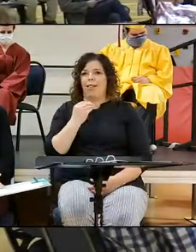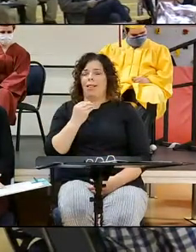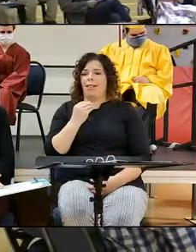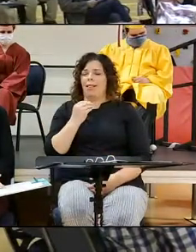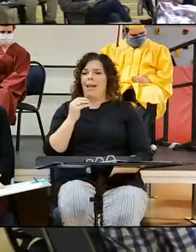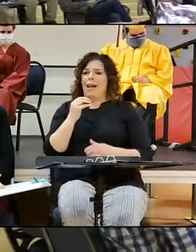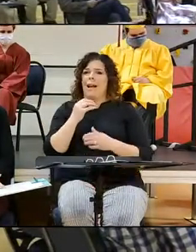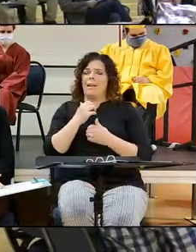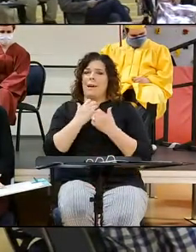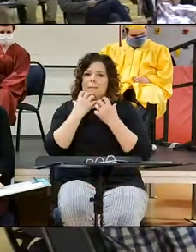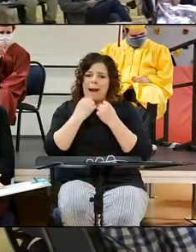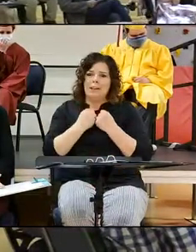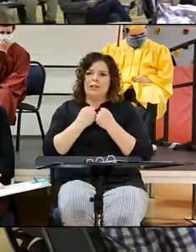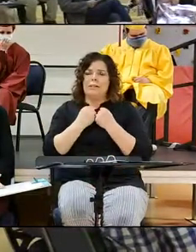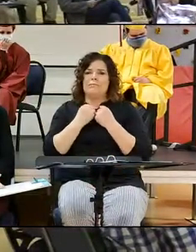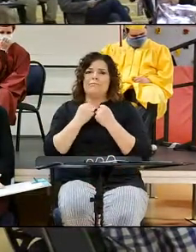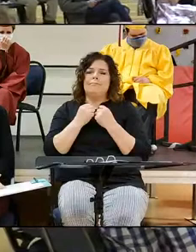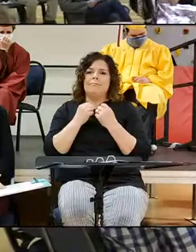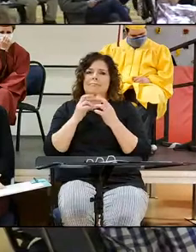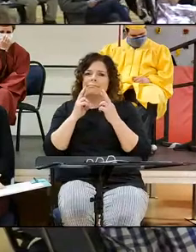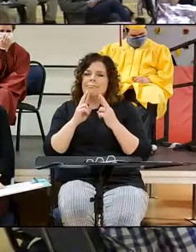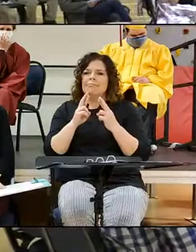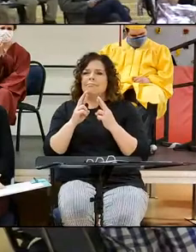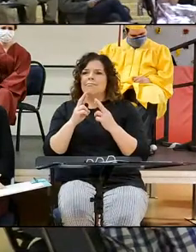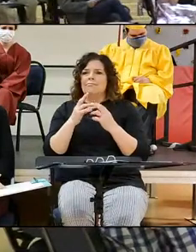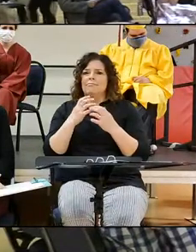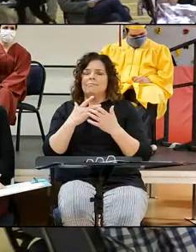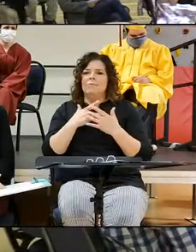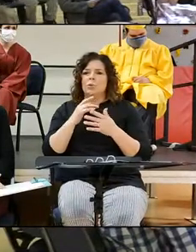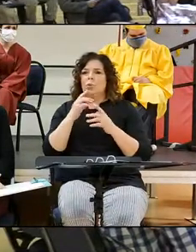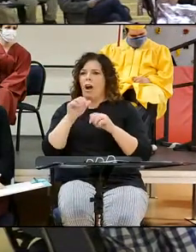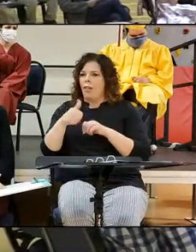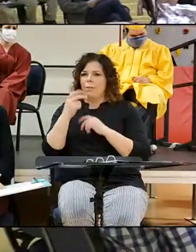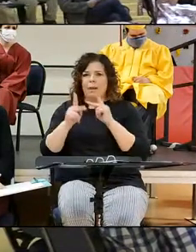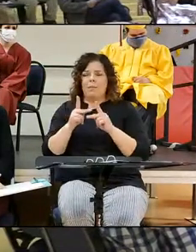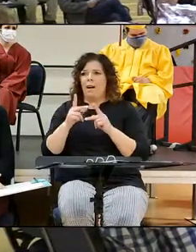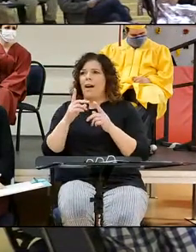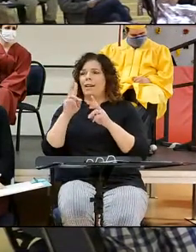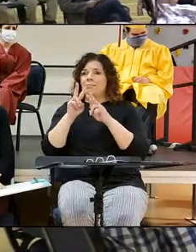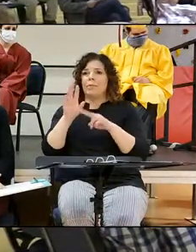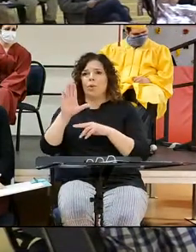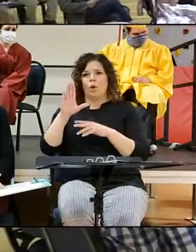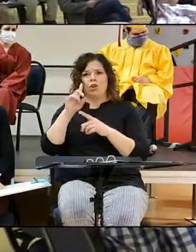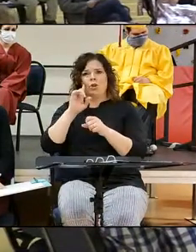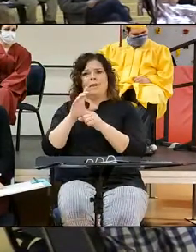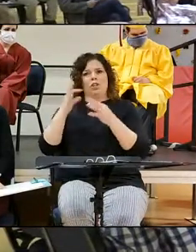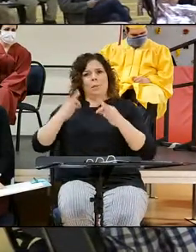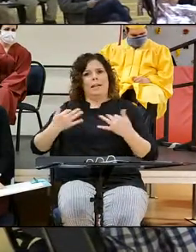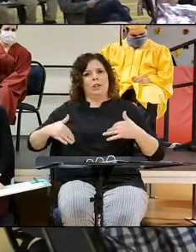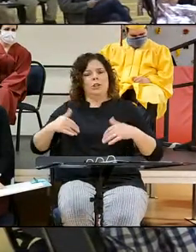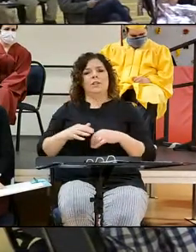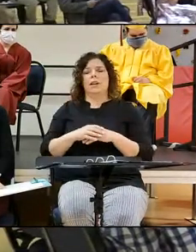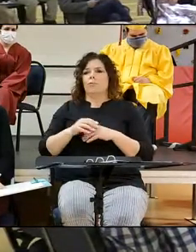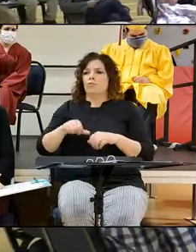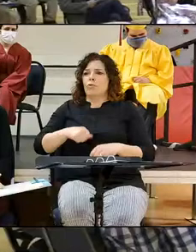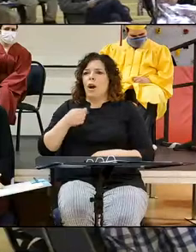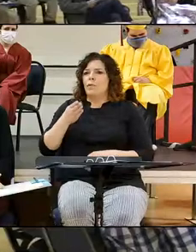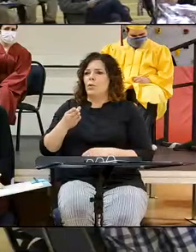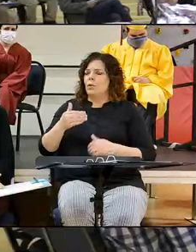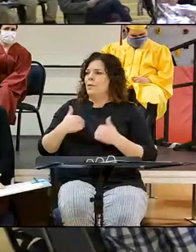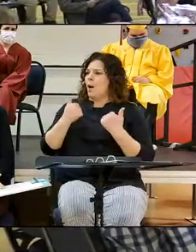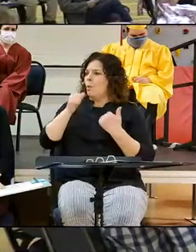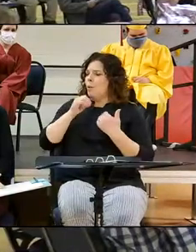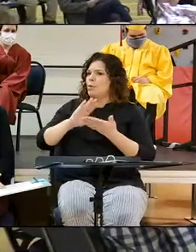and compassionate towards others. I admire your determination. Bobby, I am so proud of the young